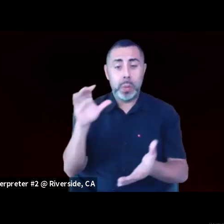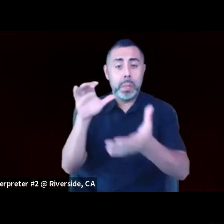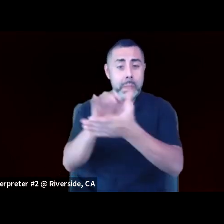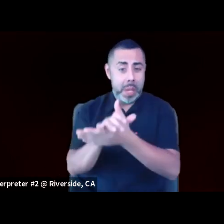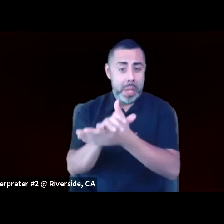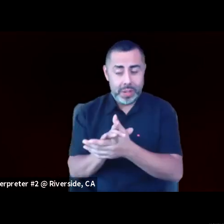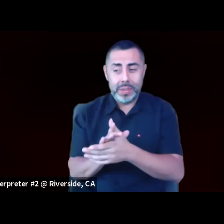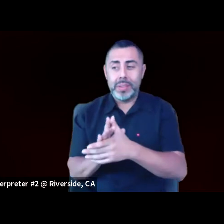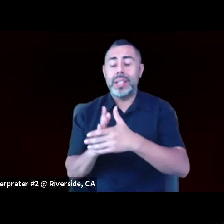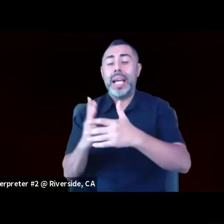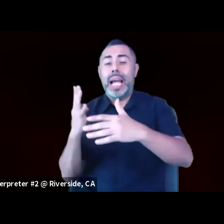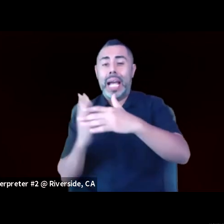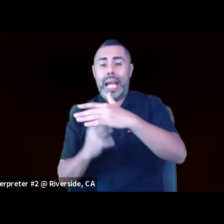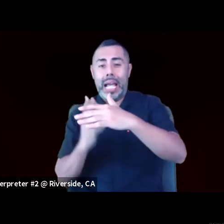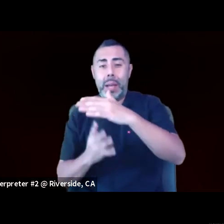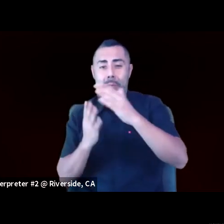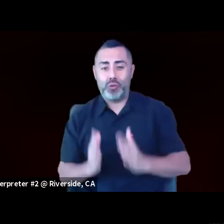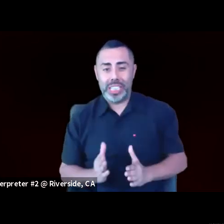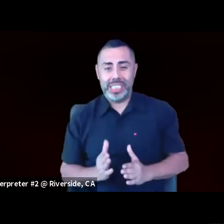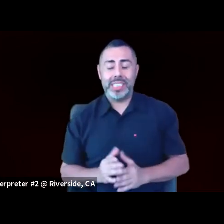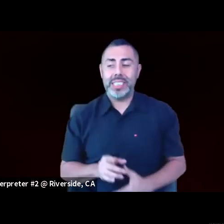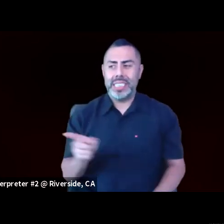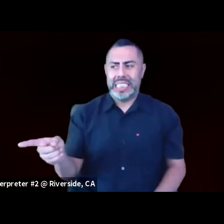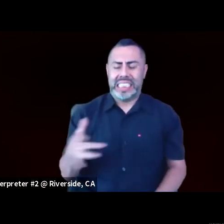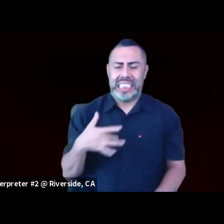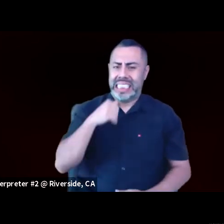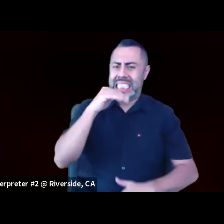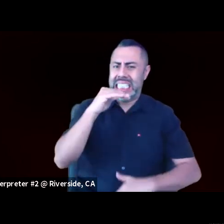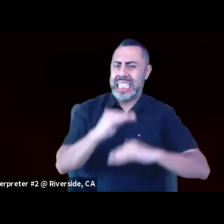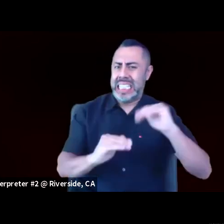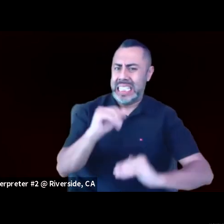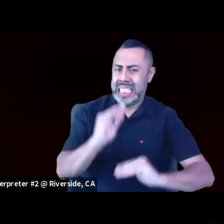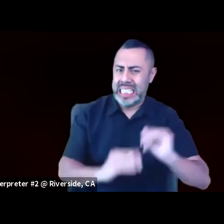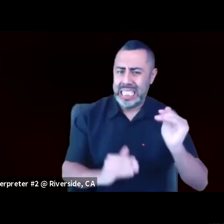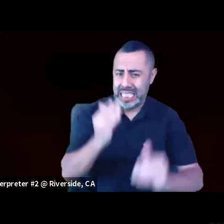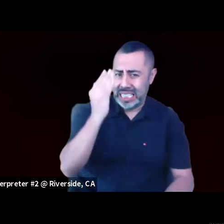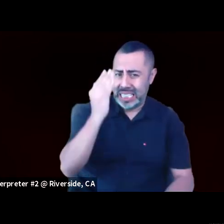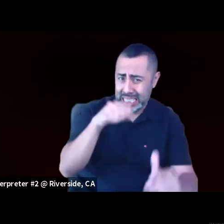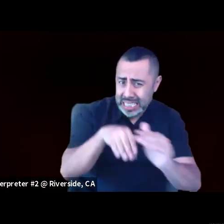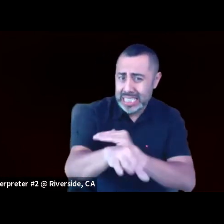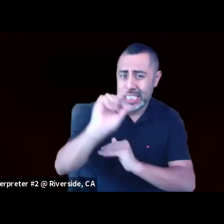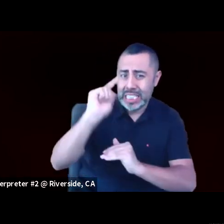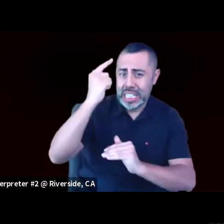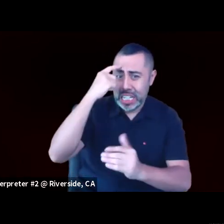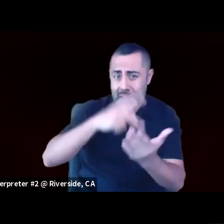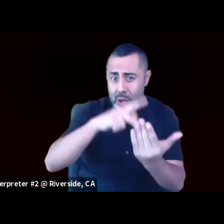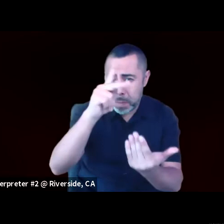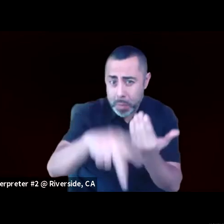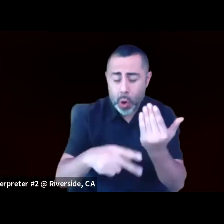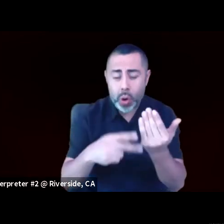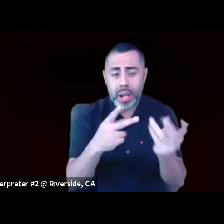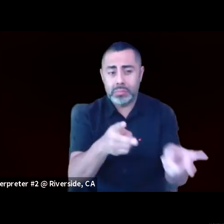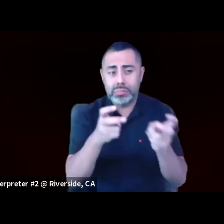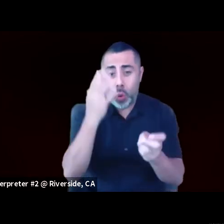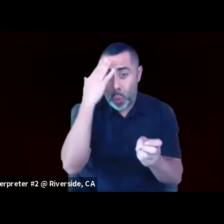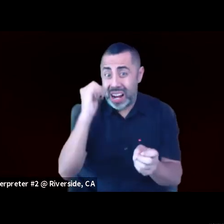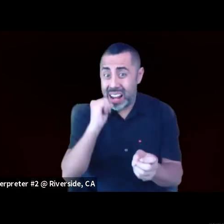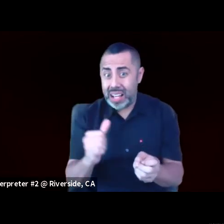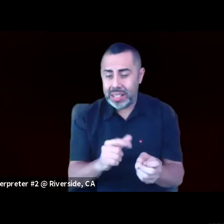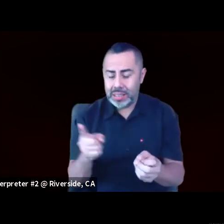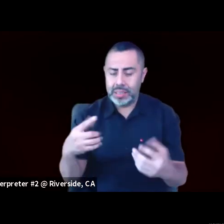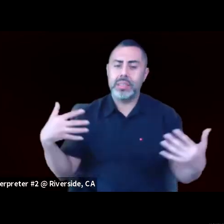government safety net programs for fear of Trump's ridiculous public charge rule.